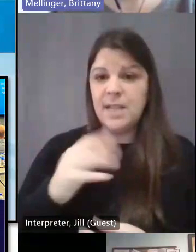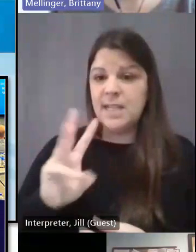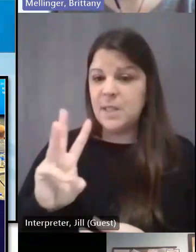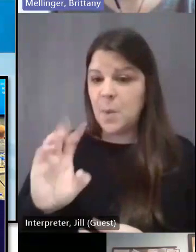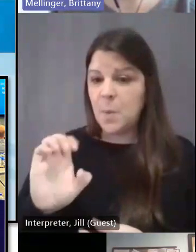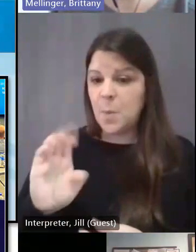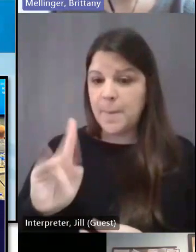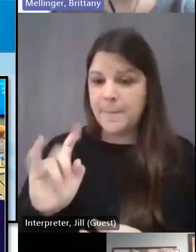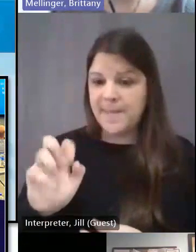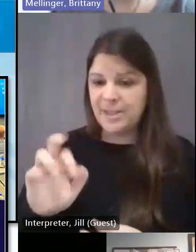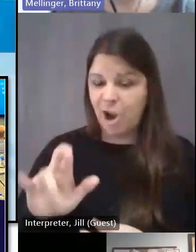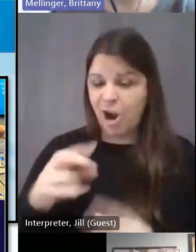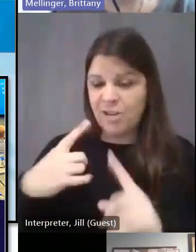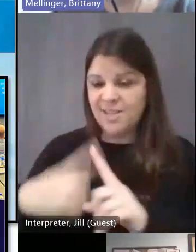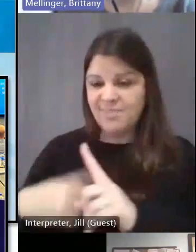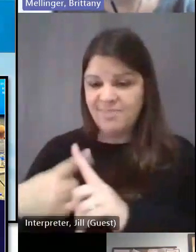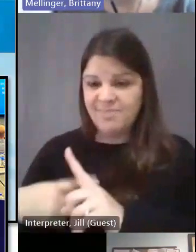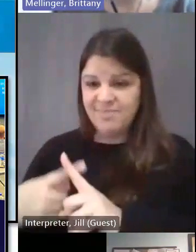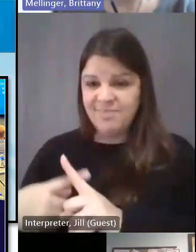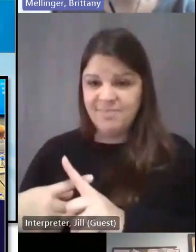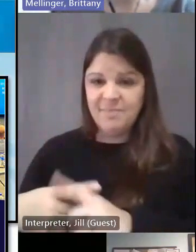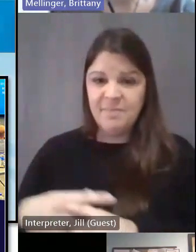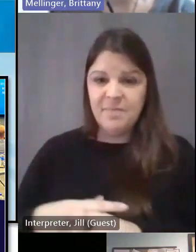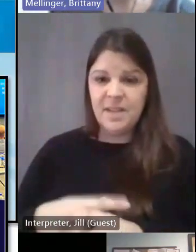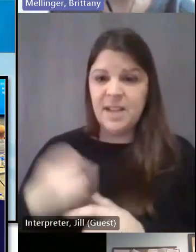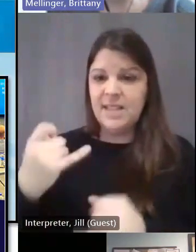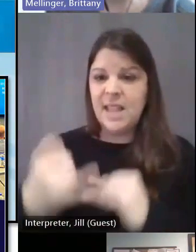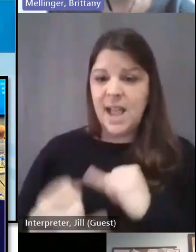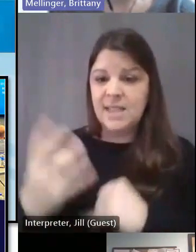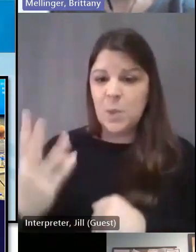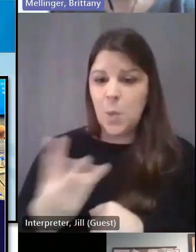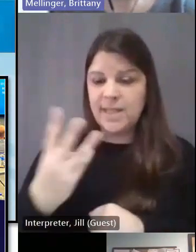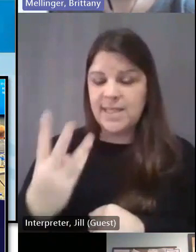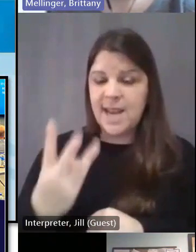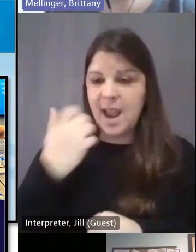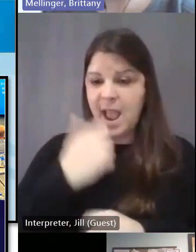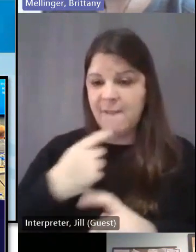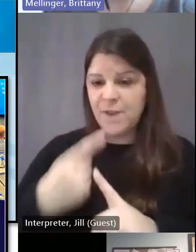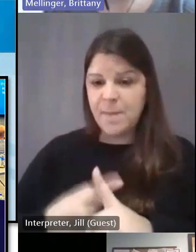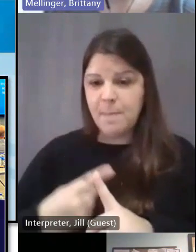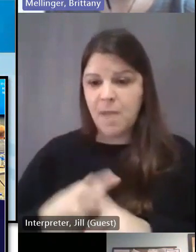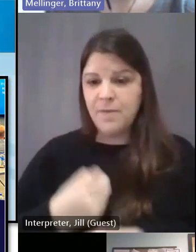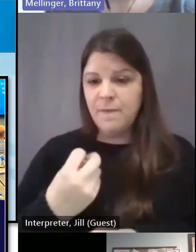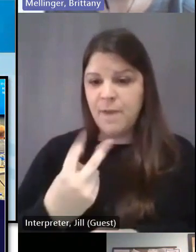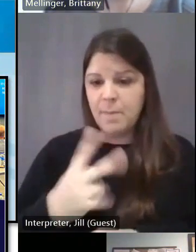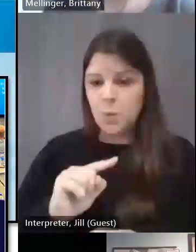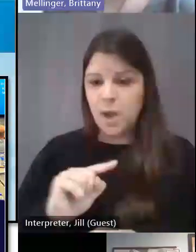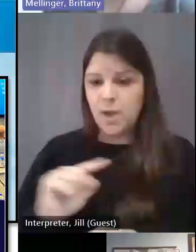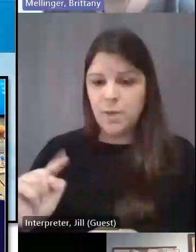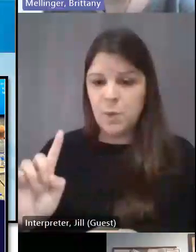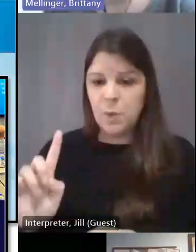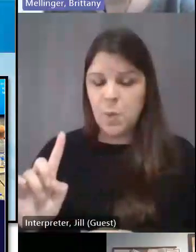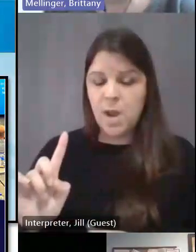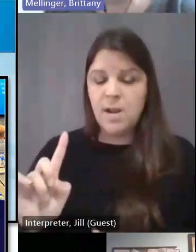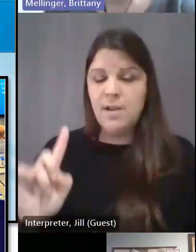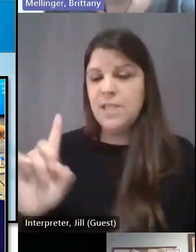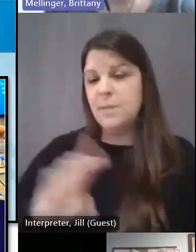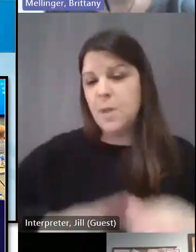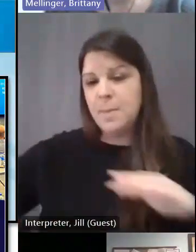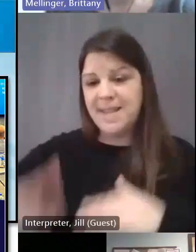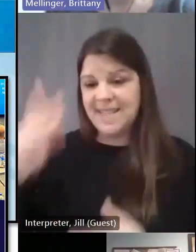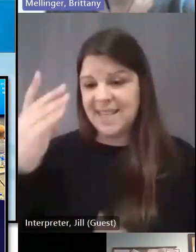webinars on a monthly basis, the last Wednesday of every month from 12 to 1, just to provide basic